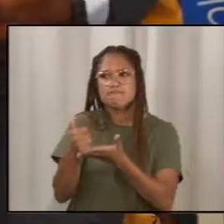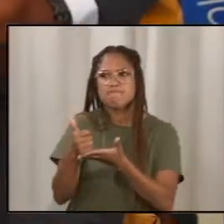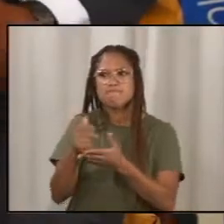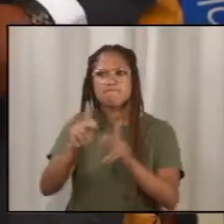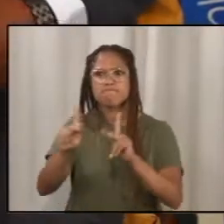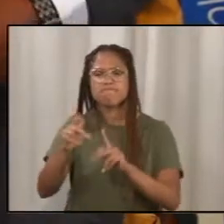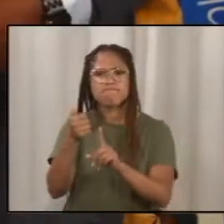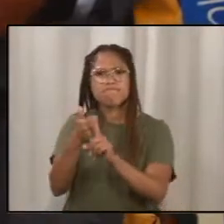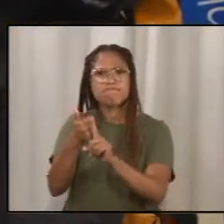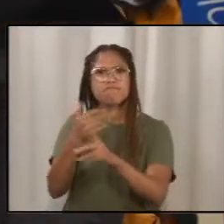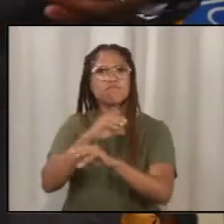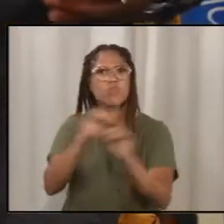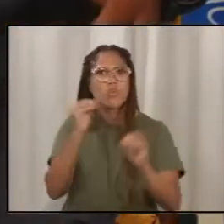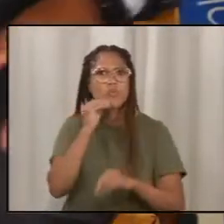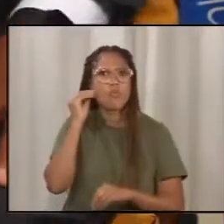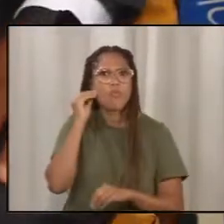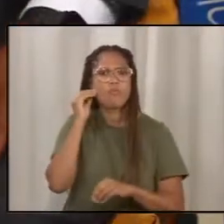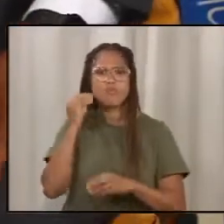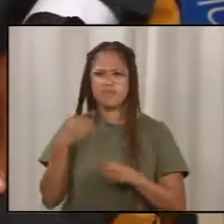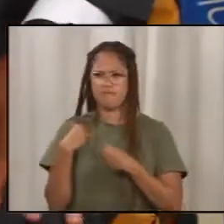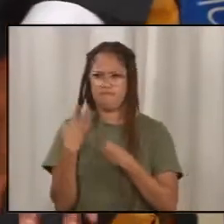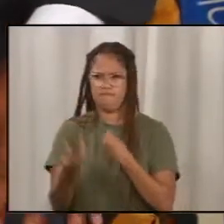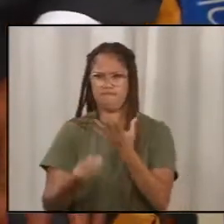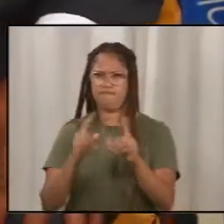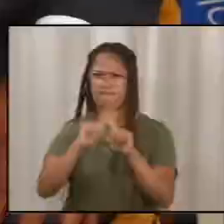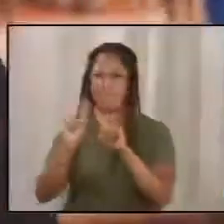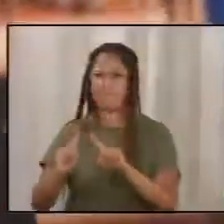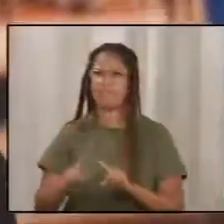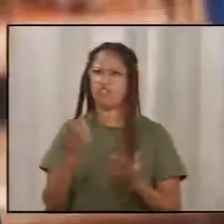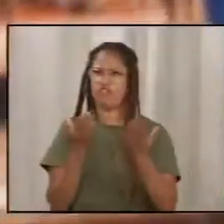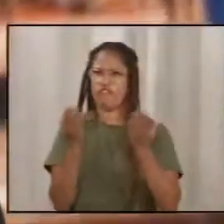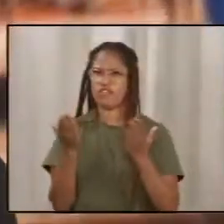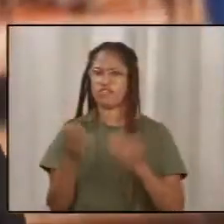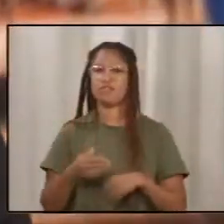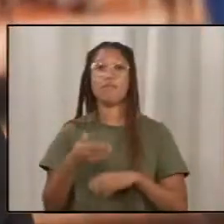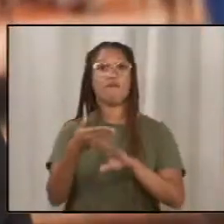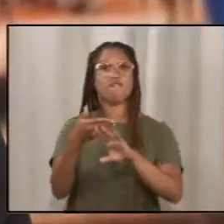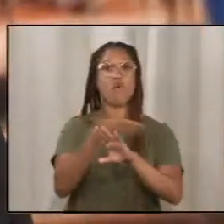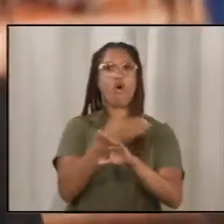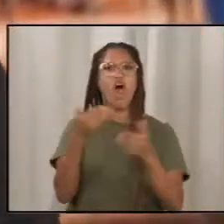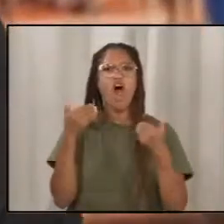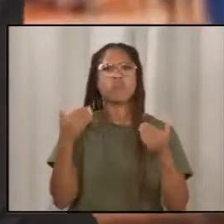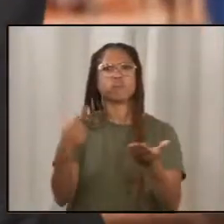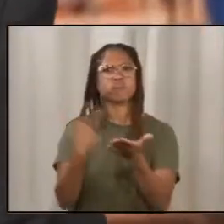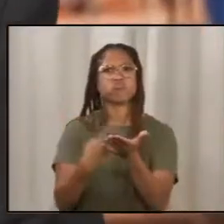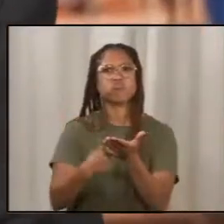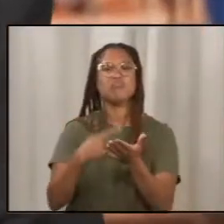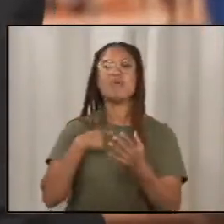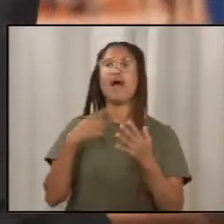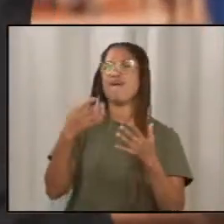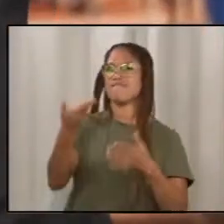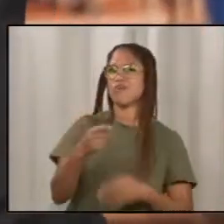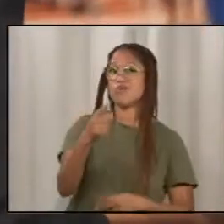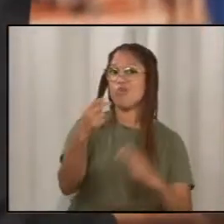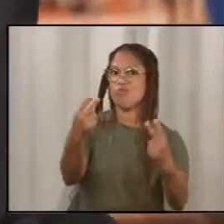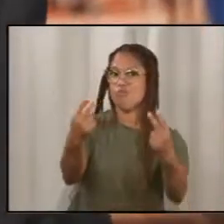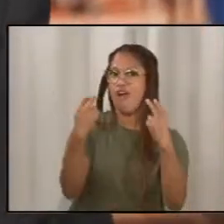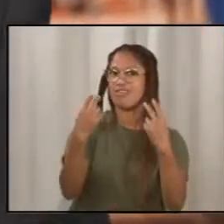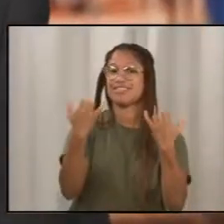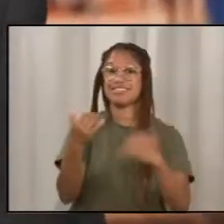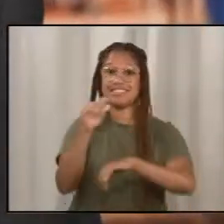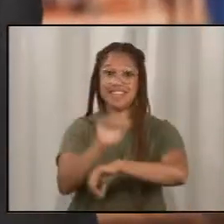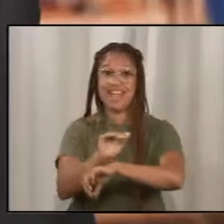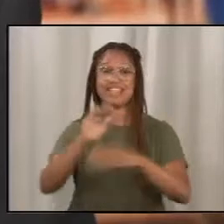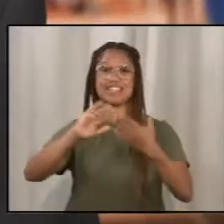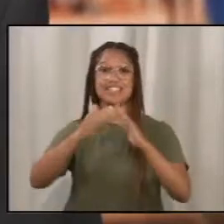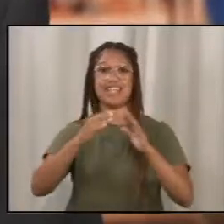important services. But before we get into today's topic, I want to invite you to watch our city council meeting tonight for an